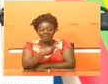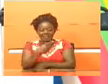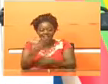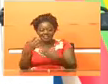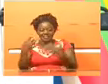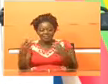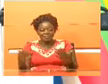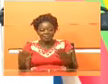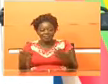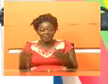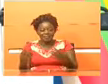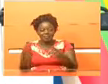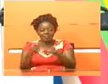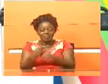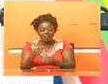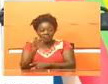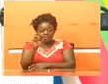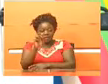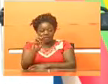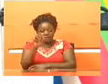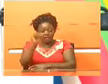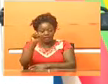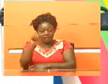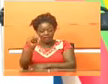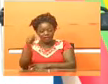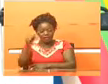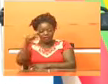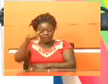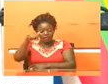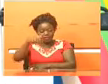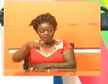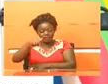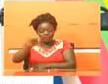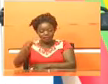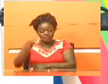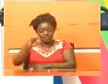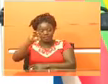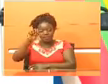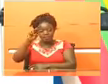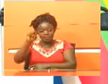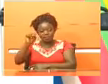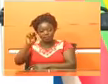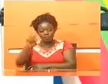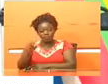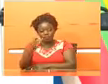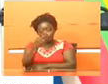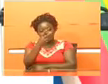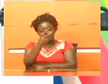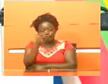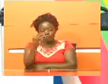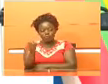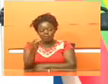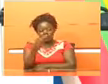effective 8 a.m., 7th of June,